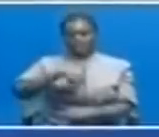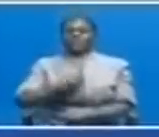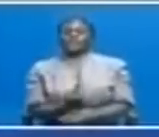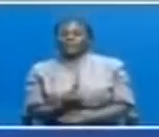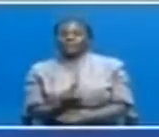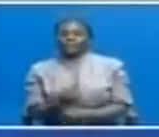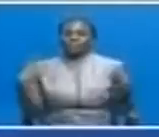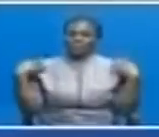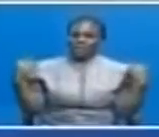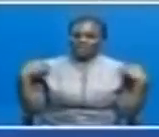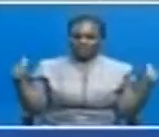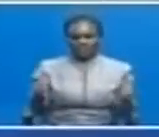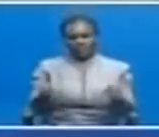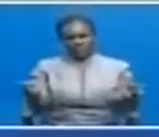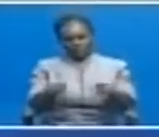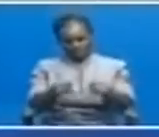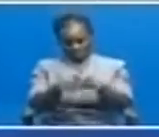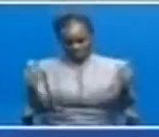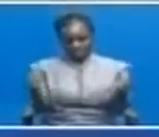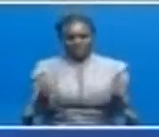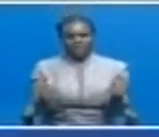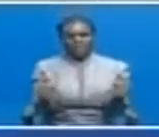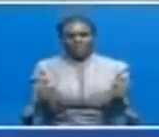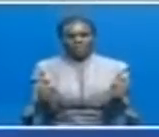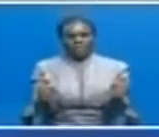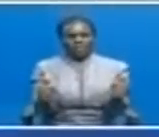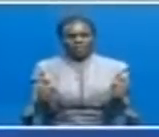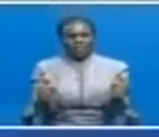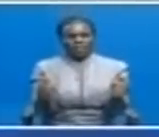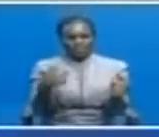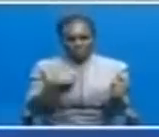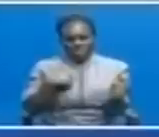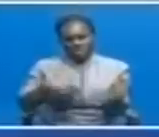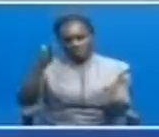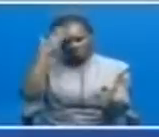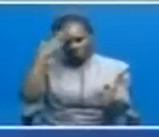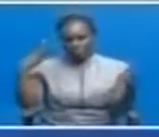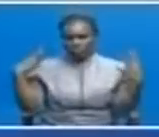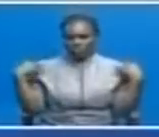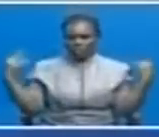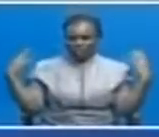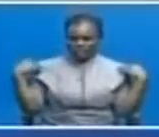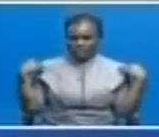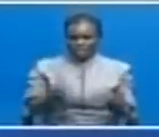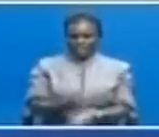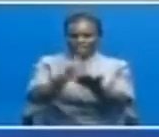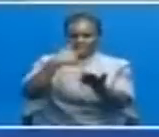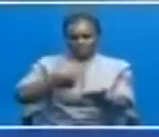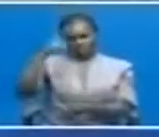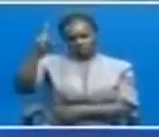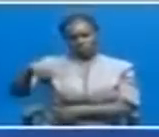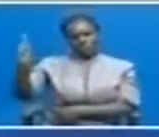as I've trained well, and together with my coach, I know the training that I've been doing will help me to be in that